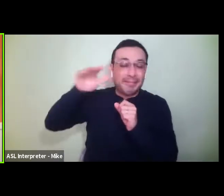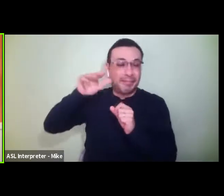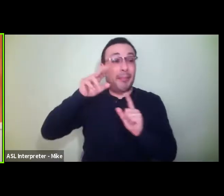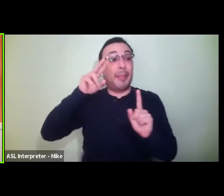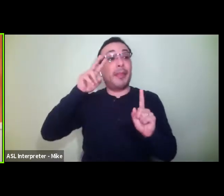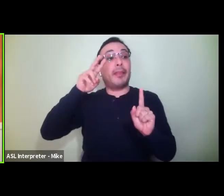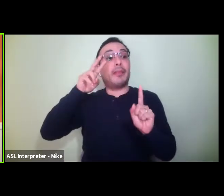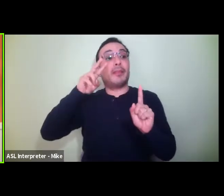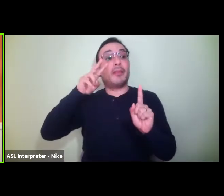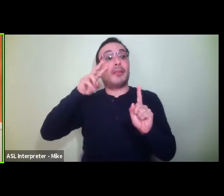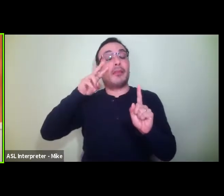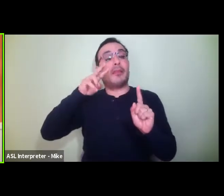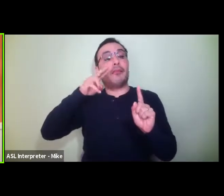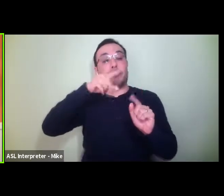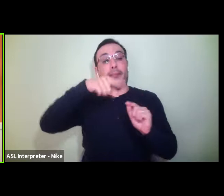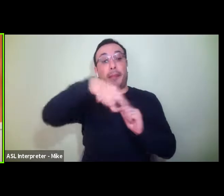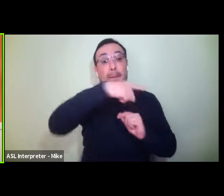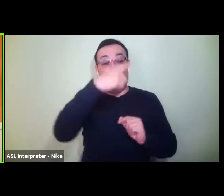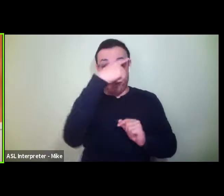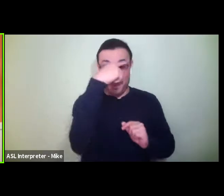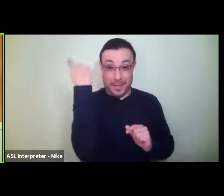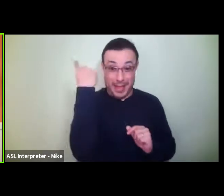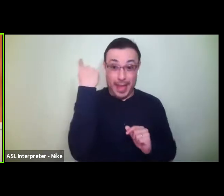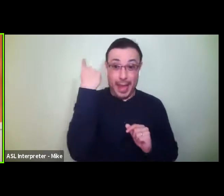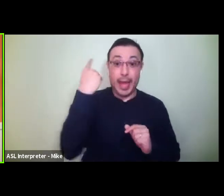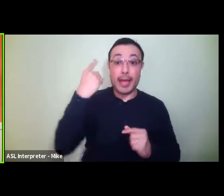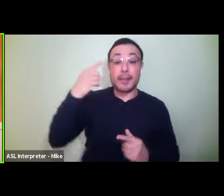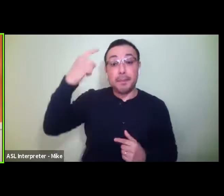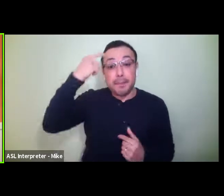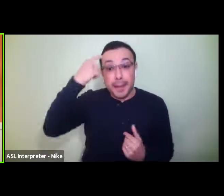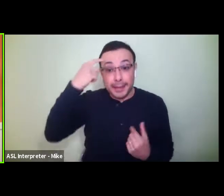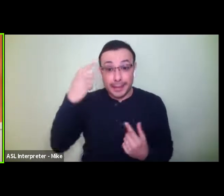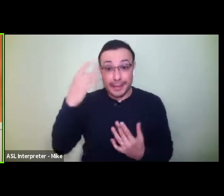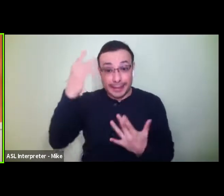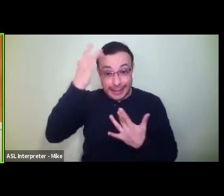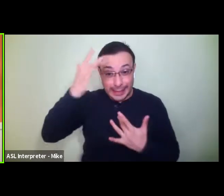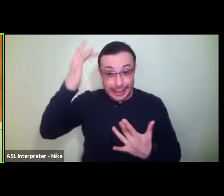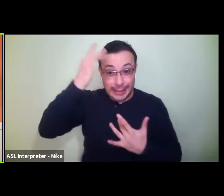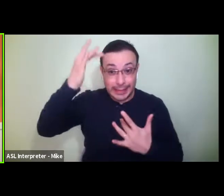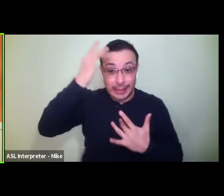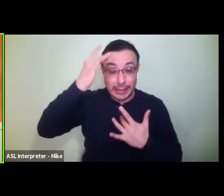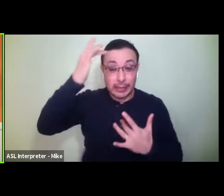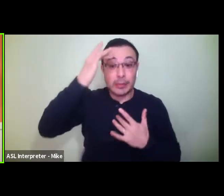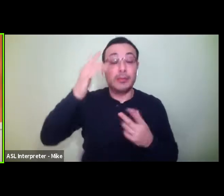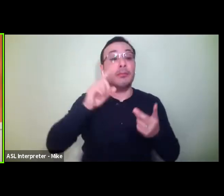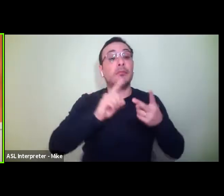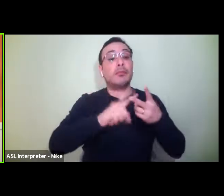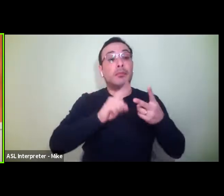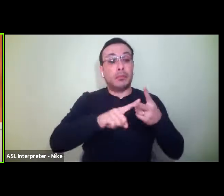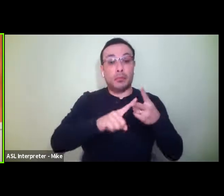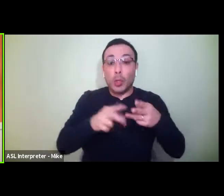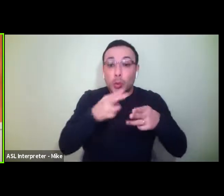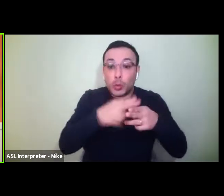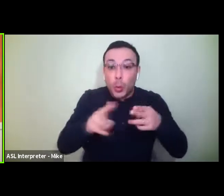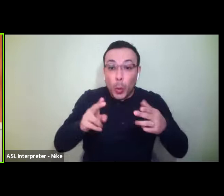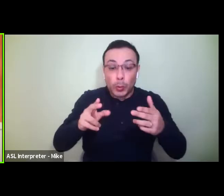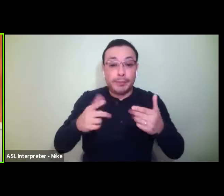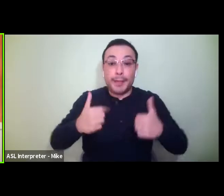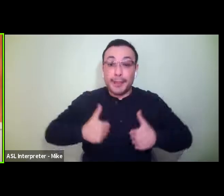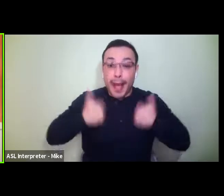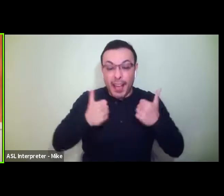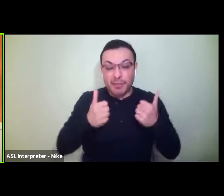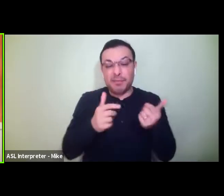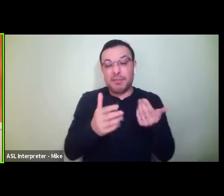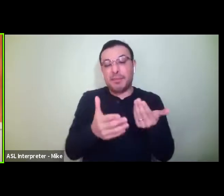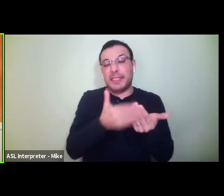Black people, as well as a major reason for our short life expectancies. This also holds true for